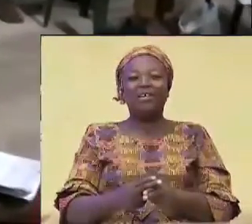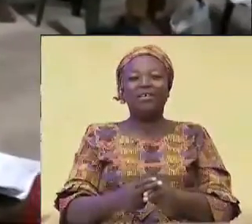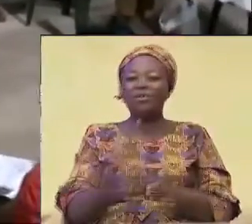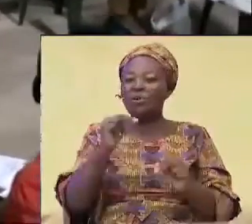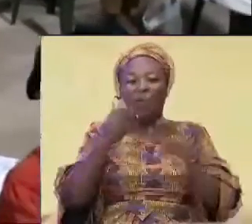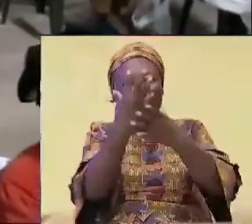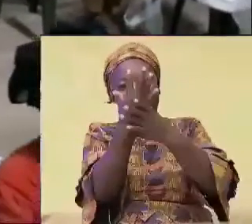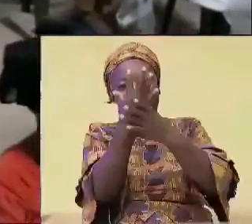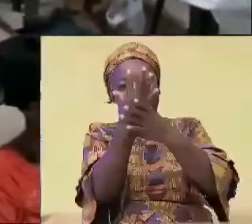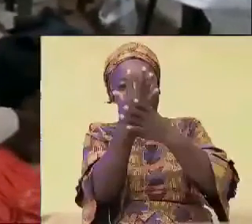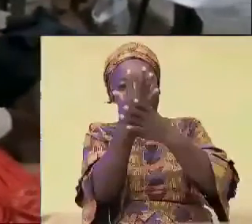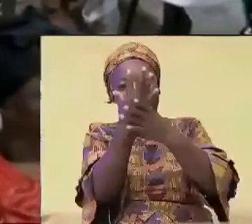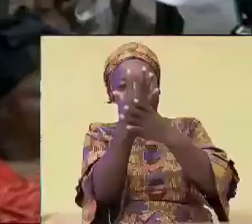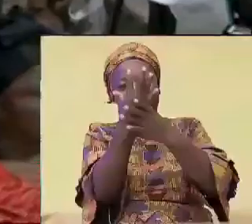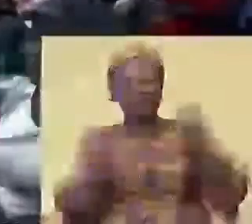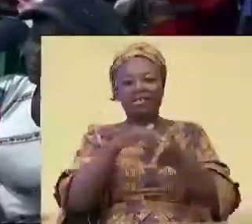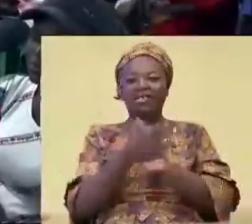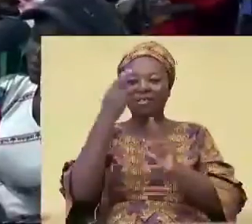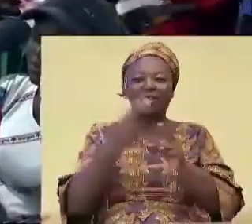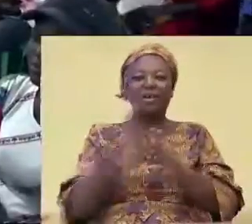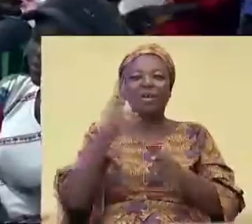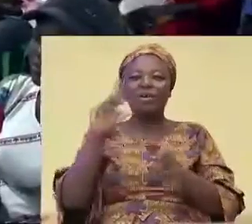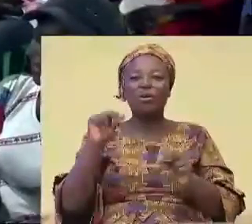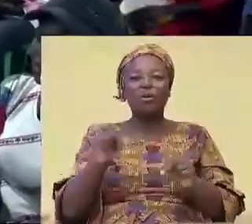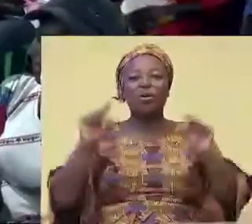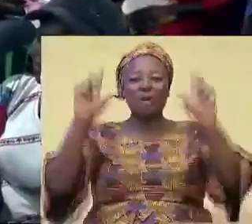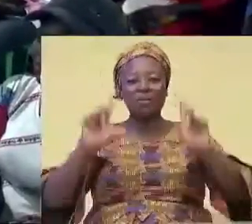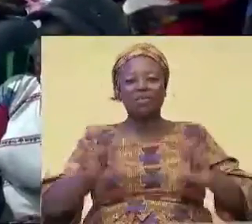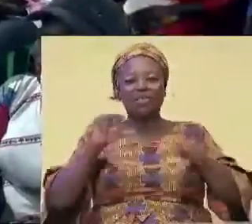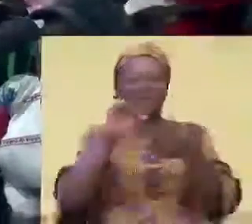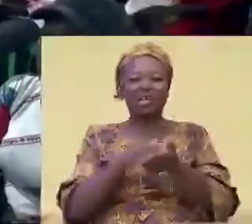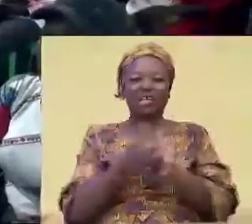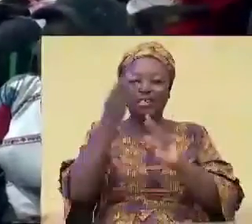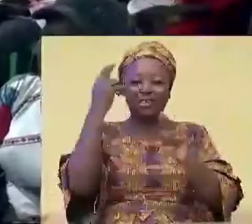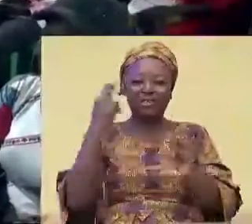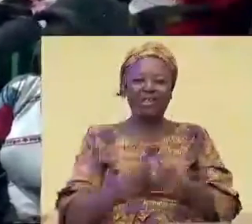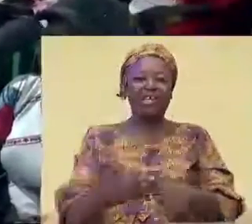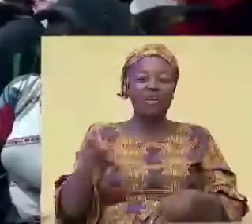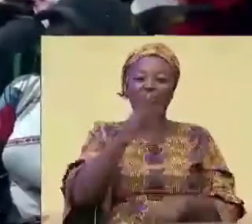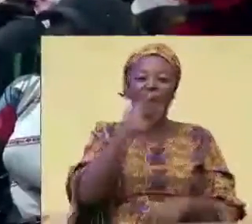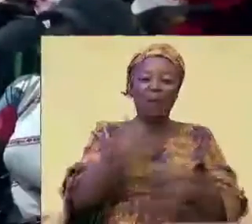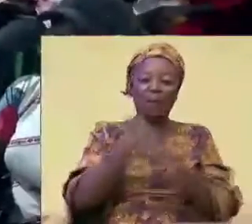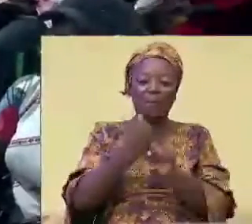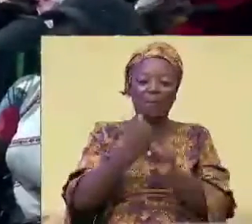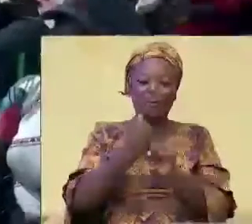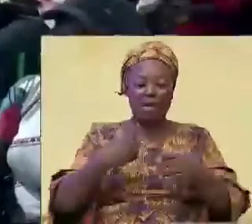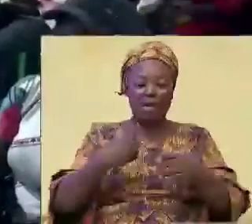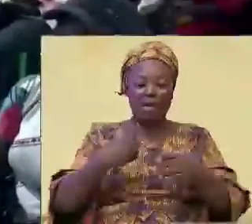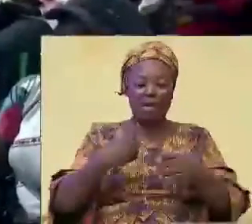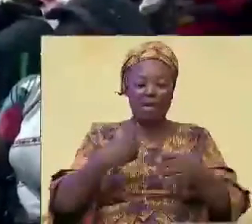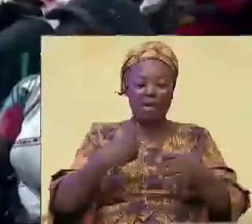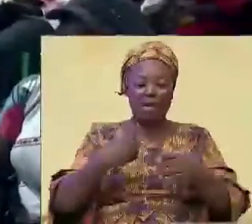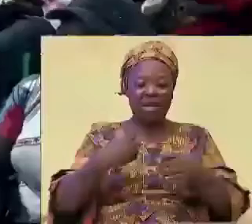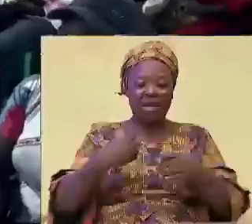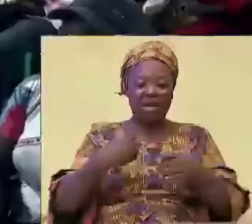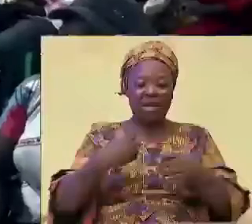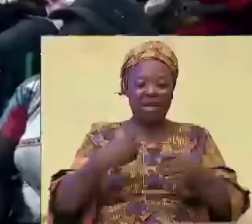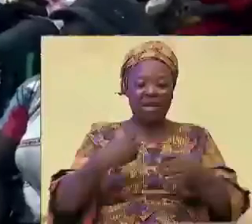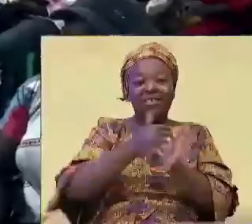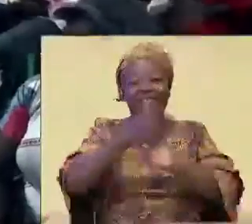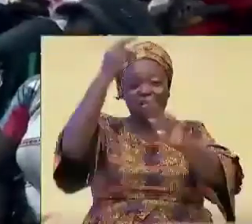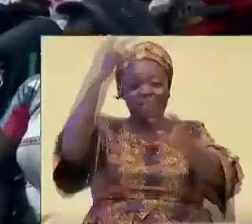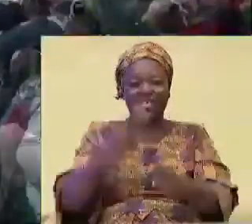Complete. No lack. No limitation. You are made whole tonight